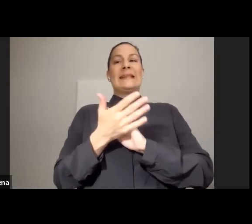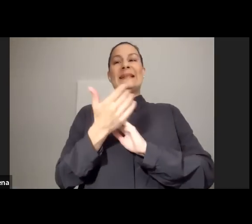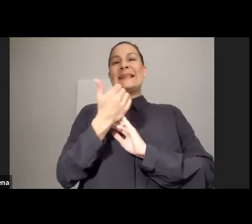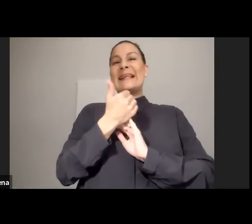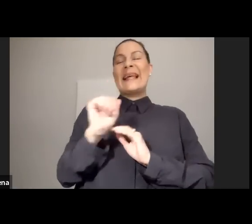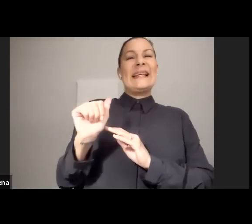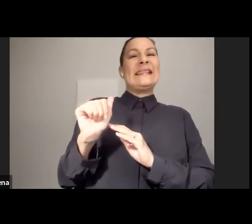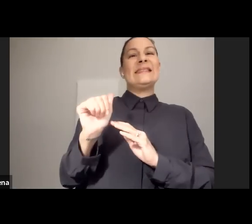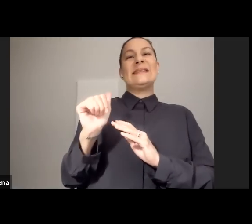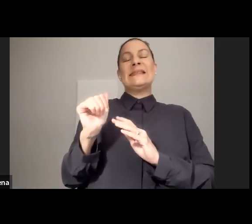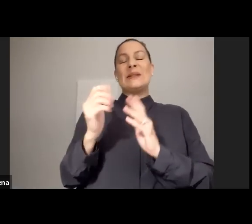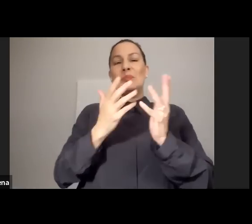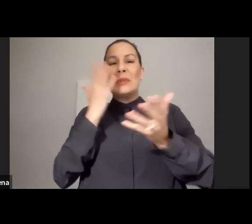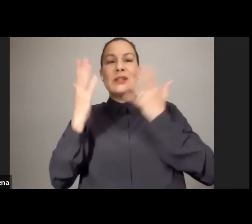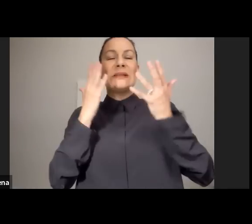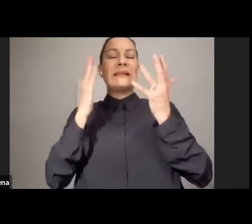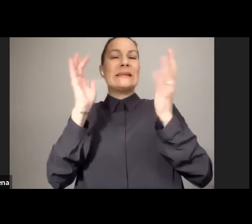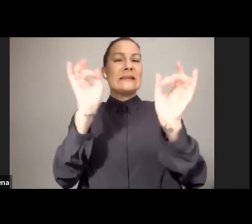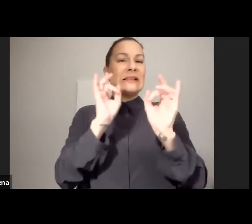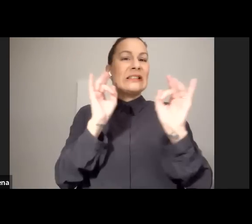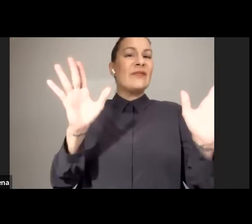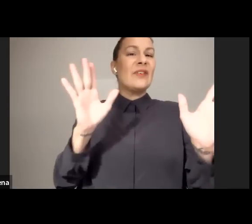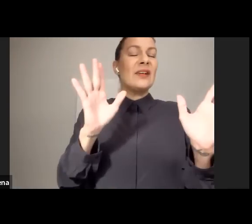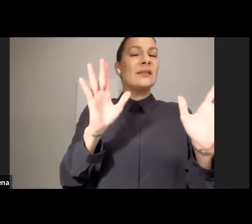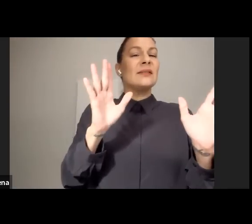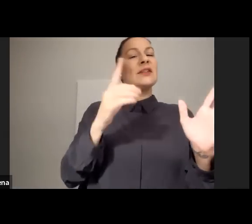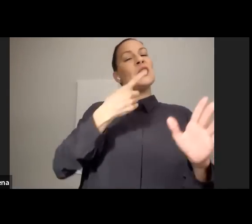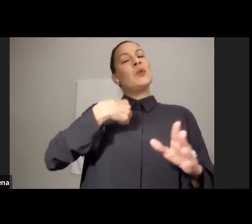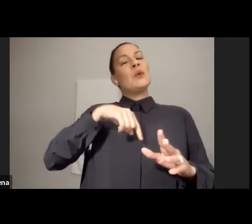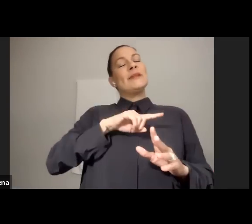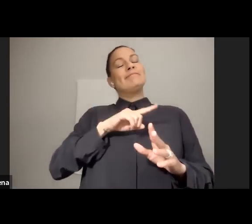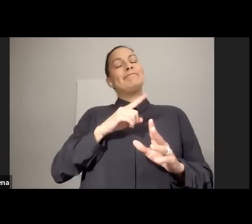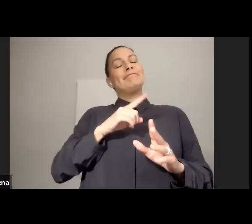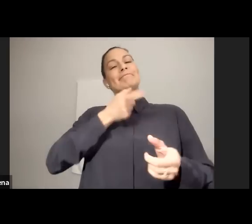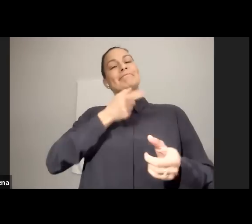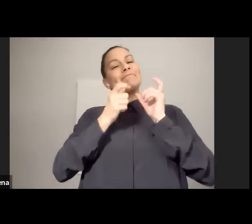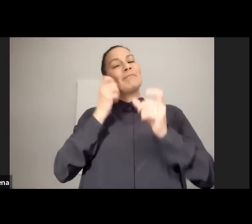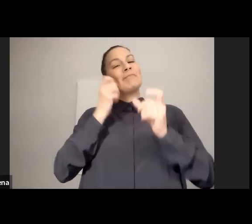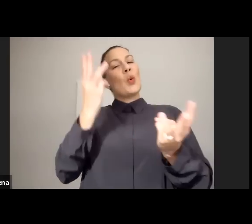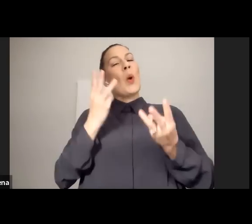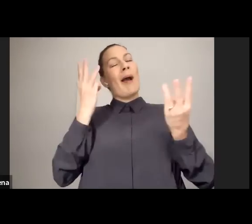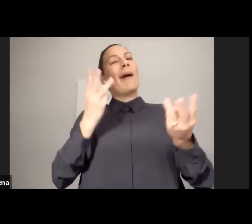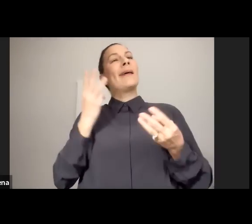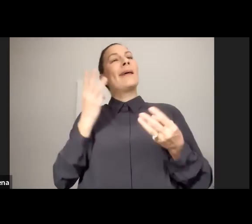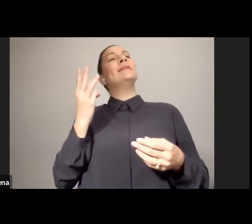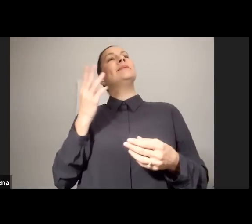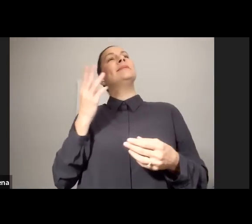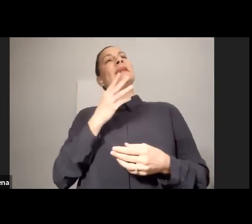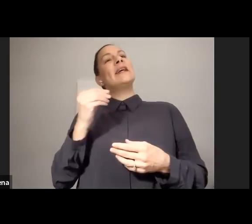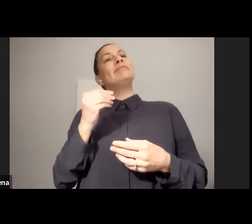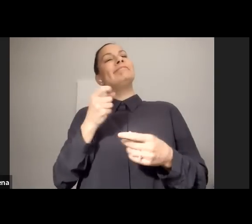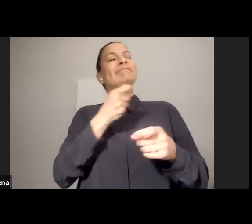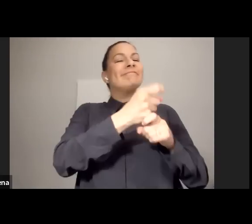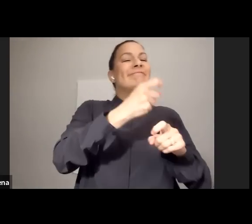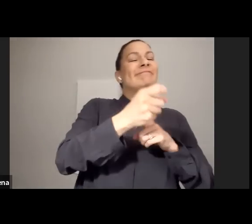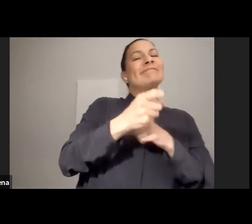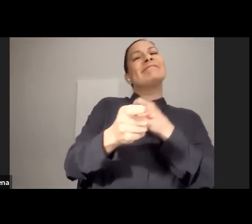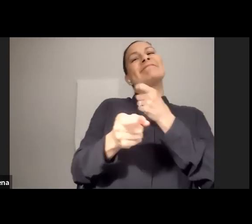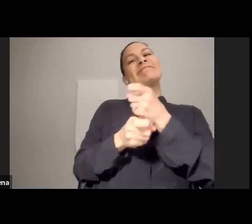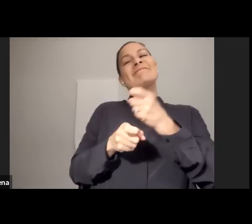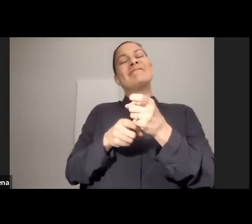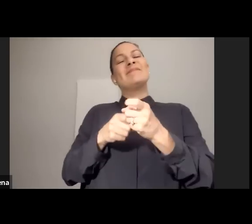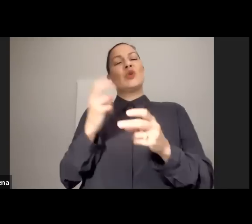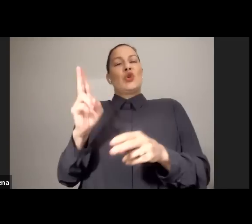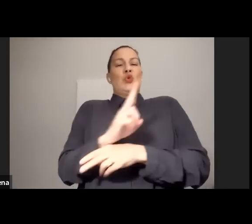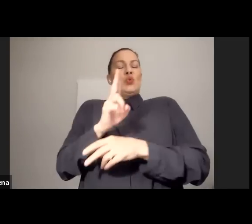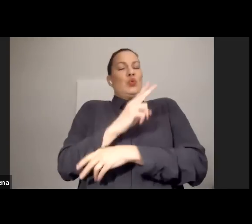jokes. And in the years that followed, I learned that this building a cohort would be the thing,